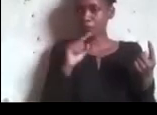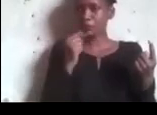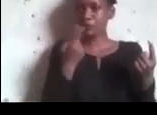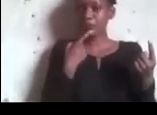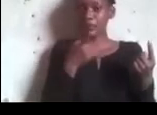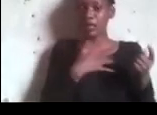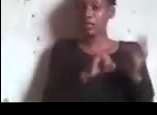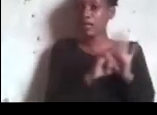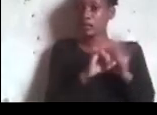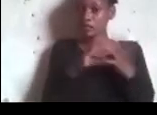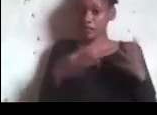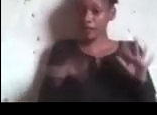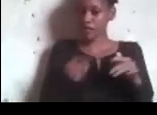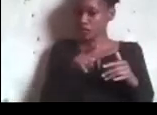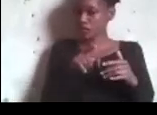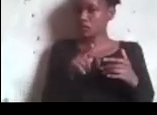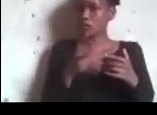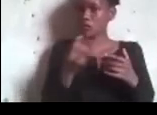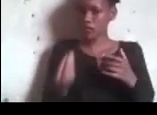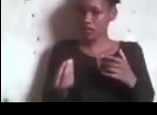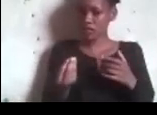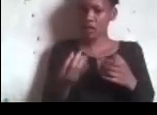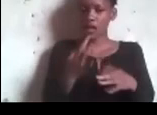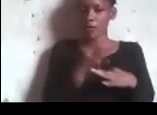child's father, or